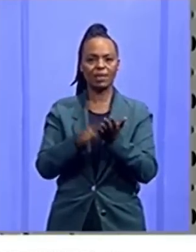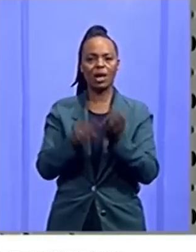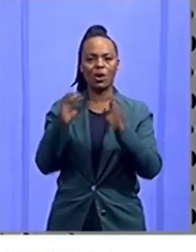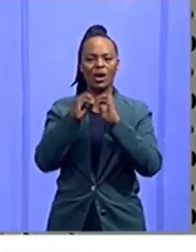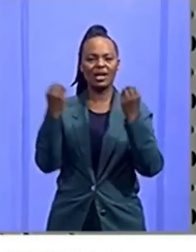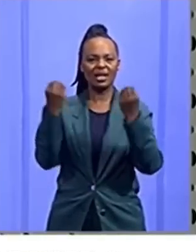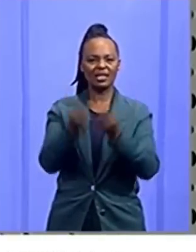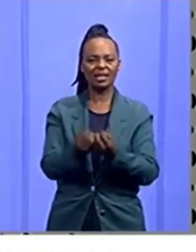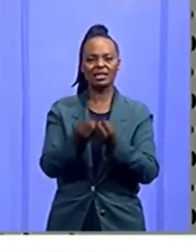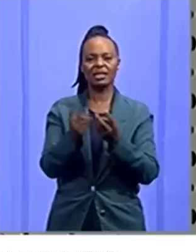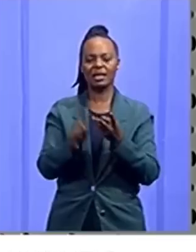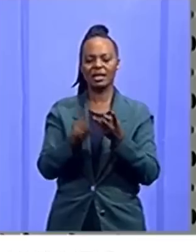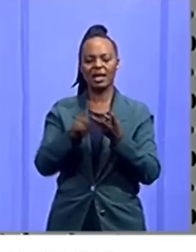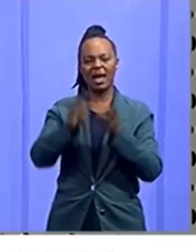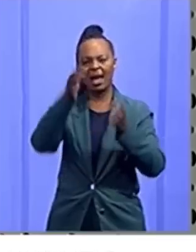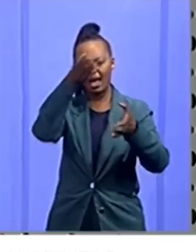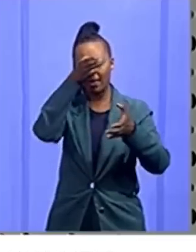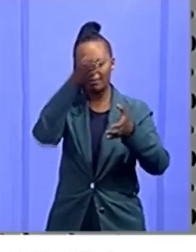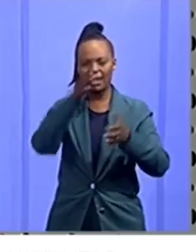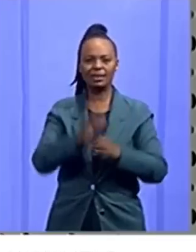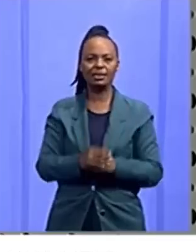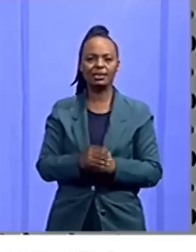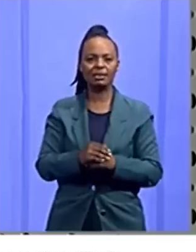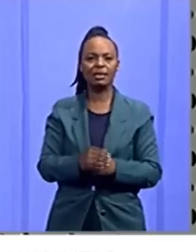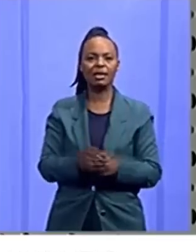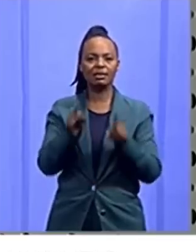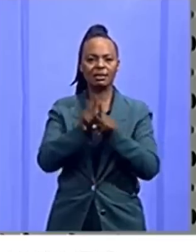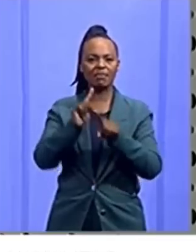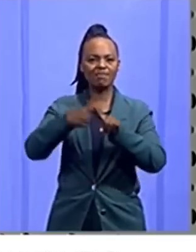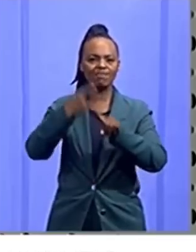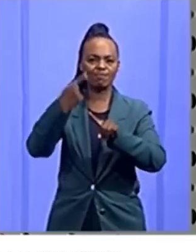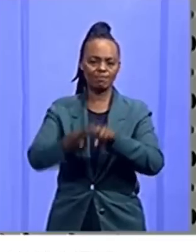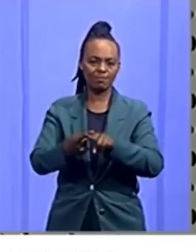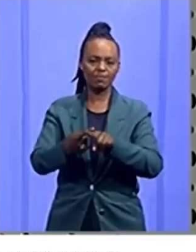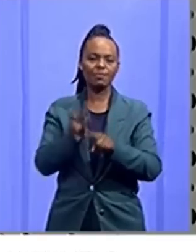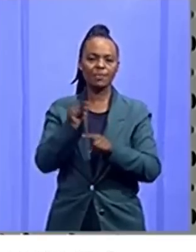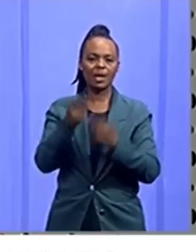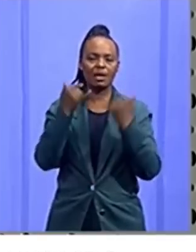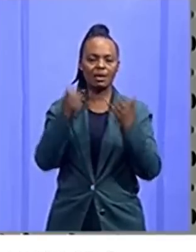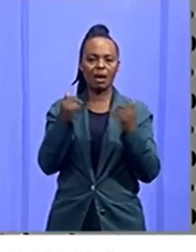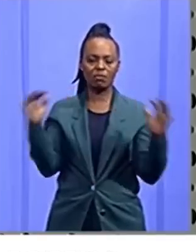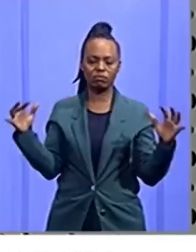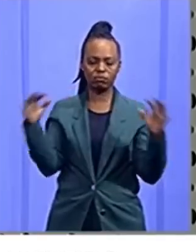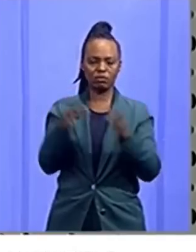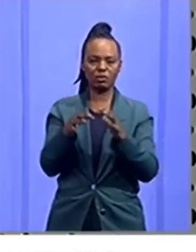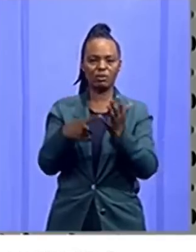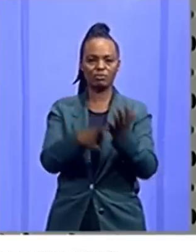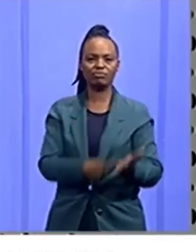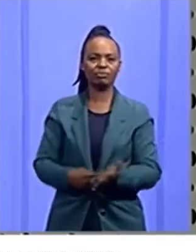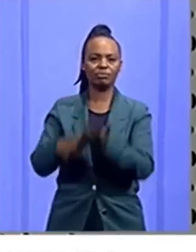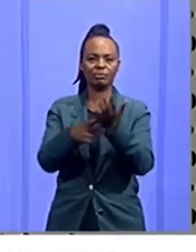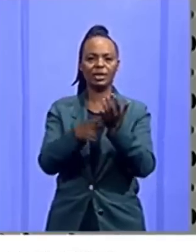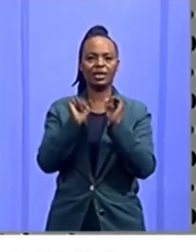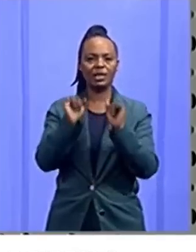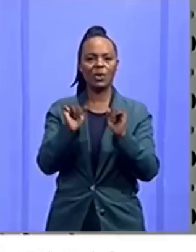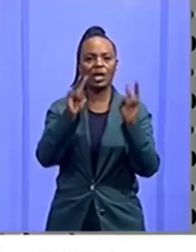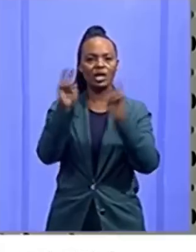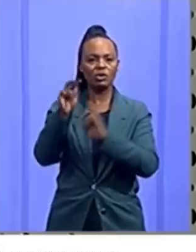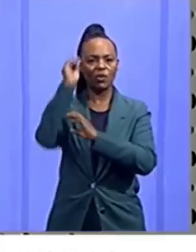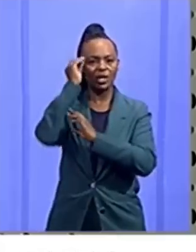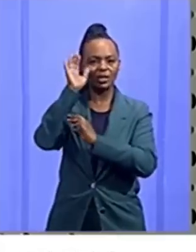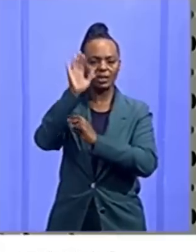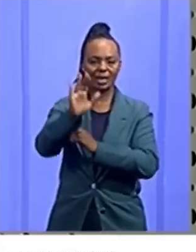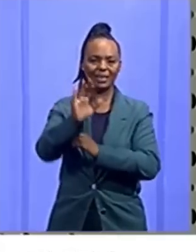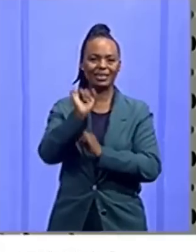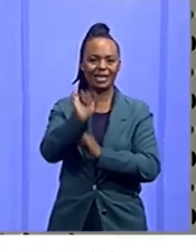organizations, experts and academics from the BRICS nations an opportunity to discuss issues of mutual interest that will